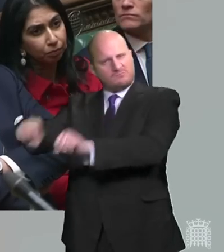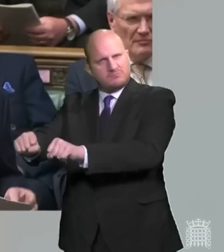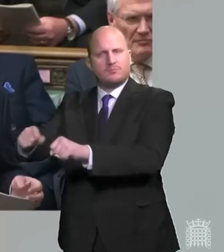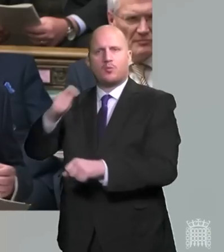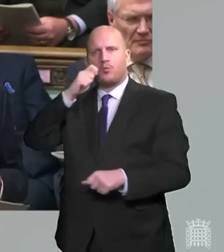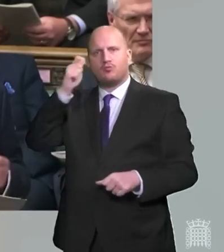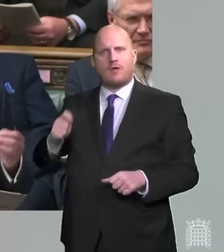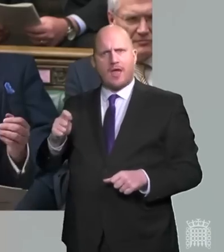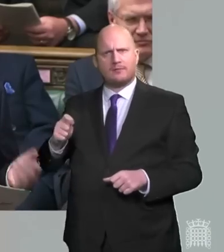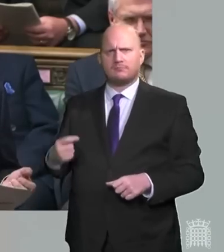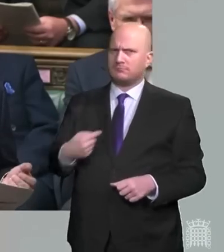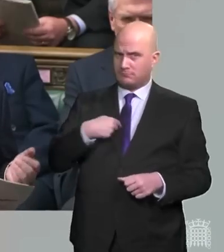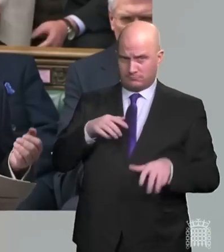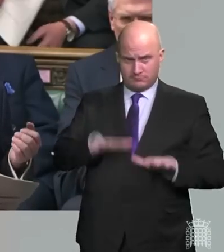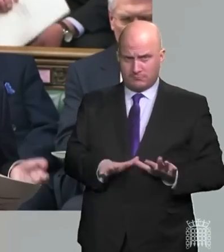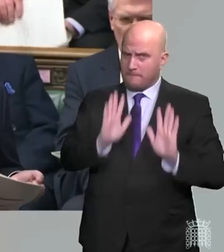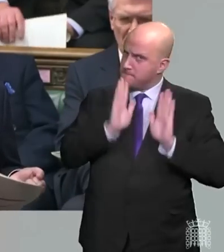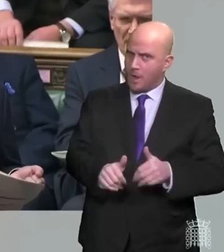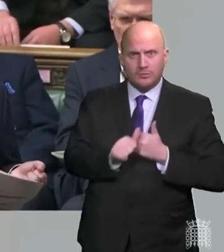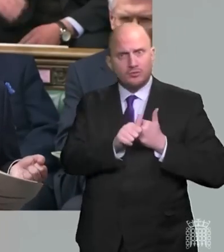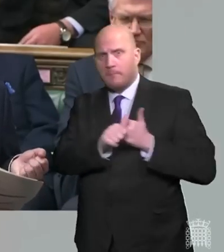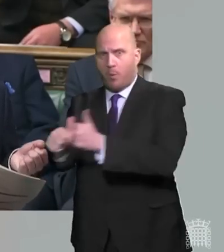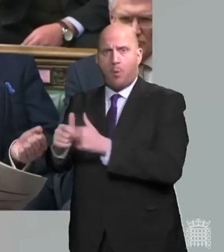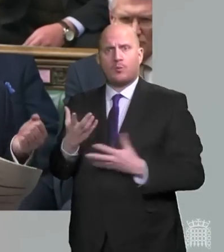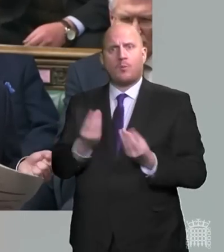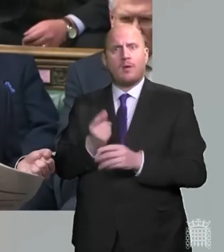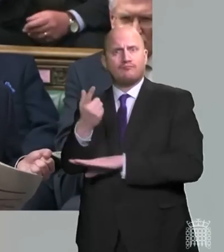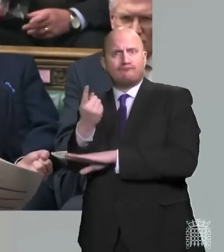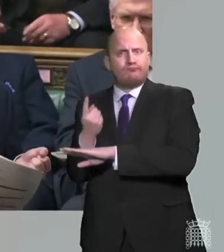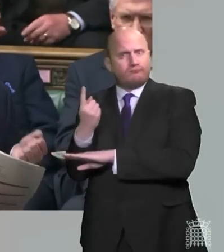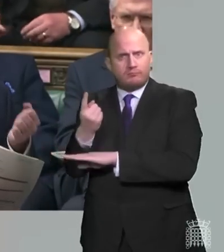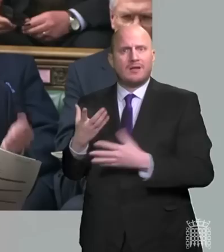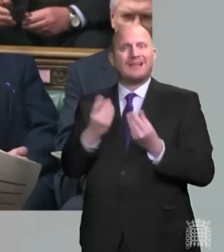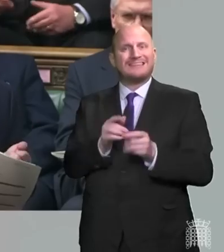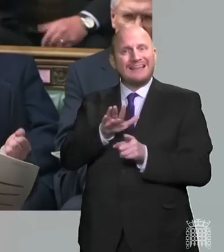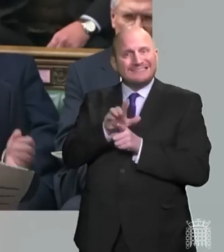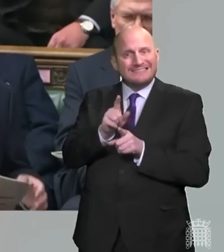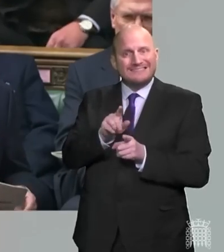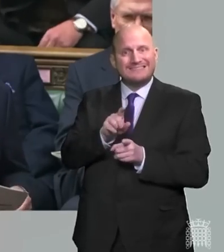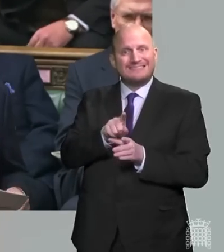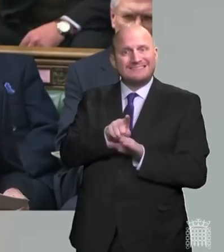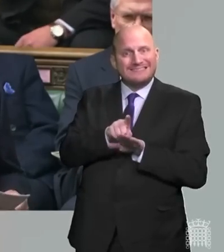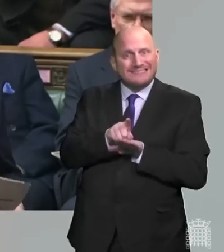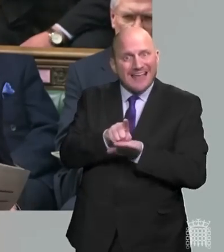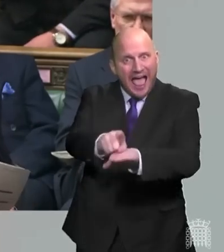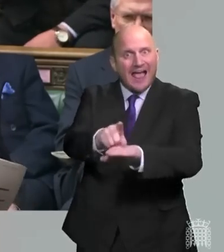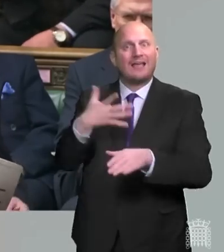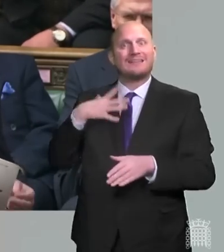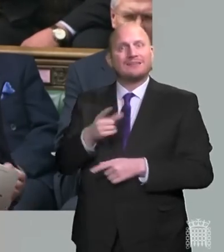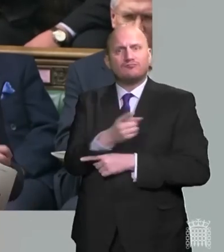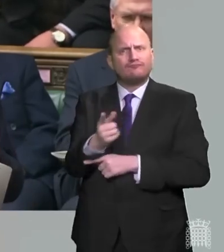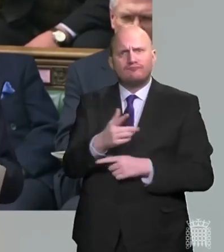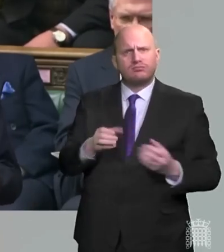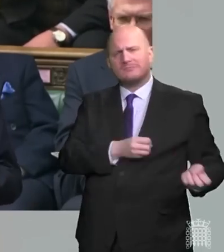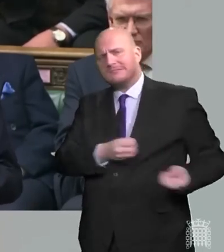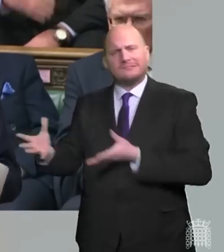Mr Speaker, air defence, artillery, longer-range missiles and tanks, and enough to make a real difference.